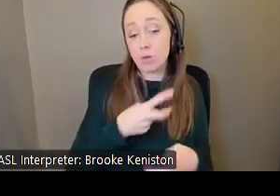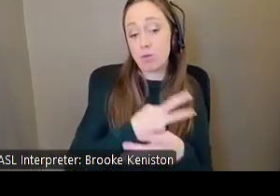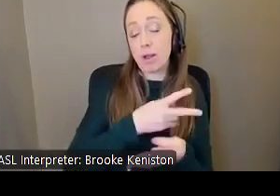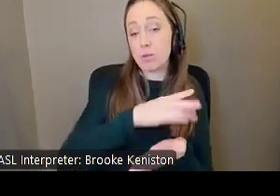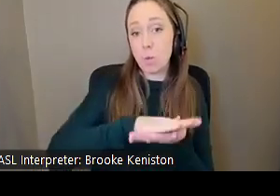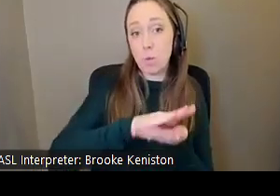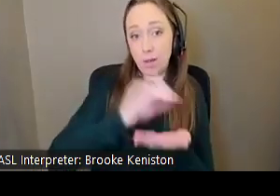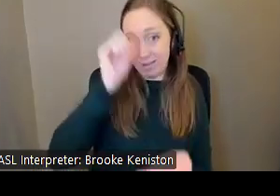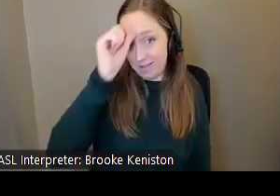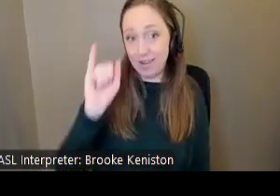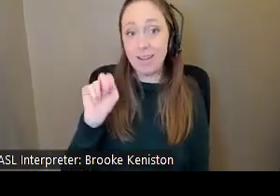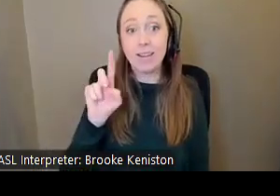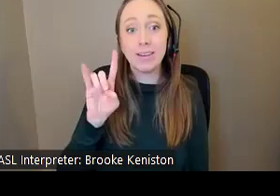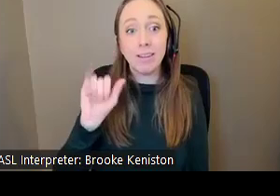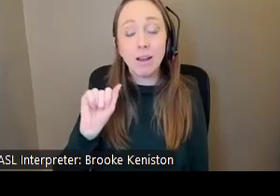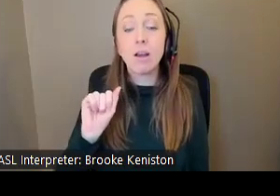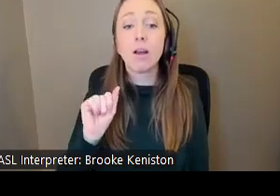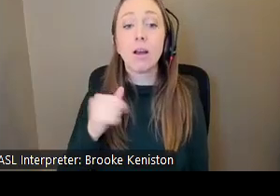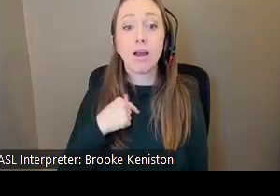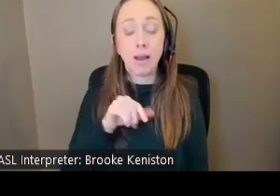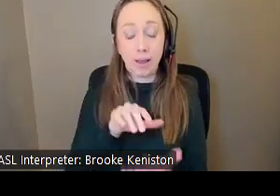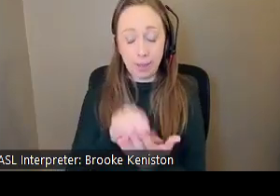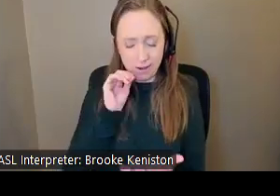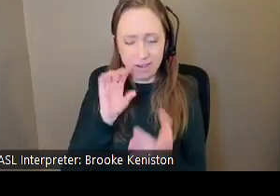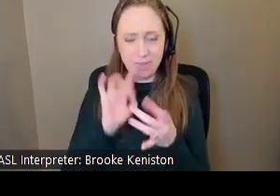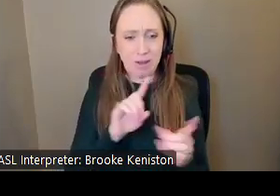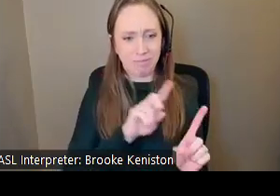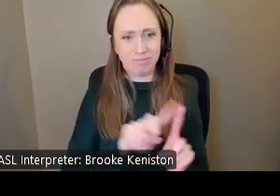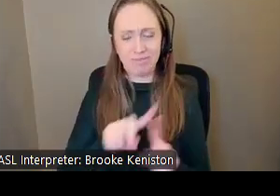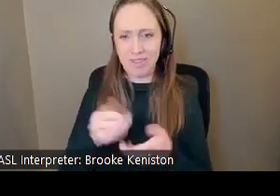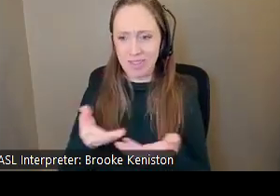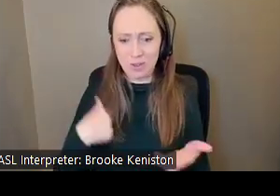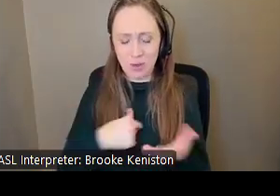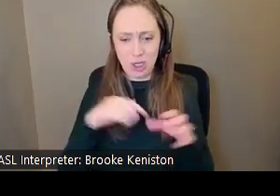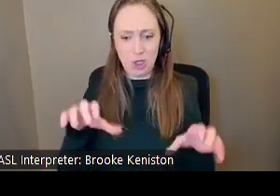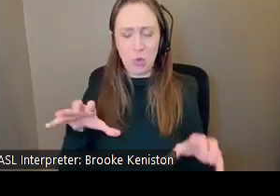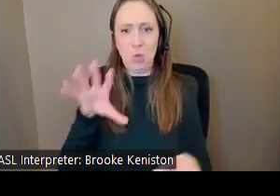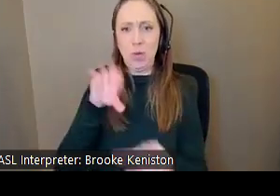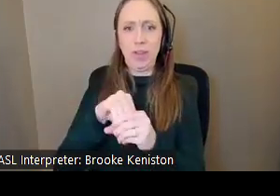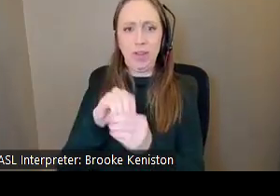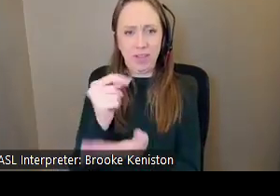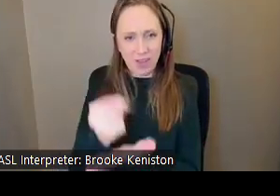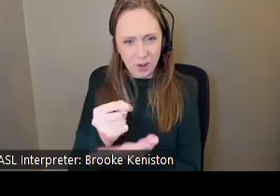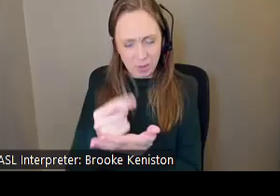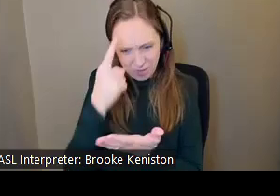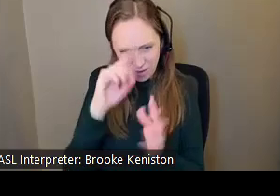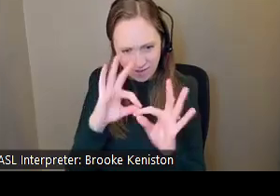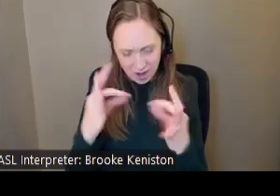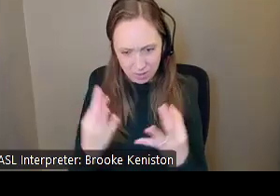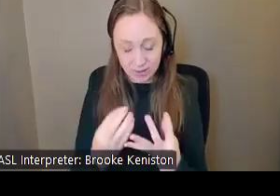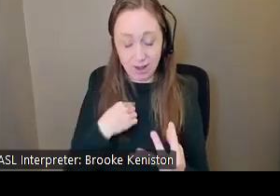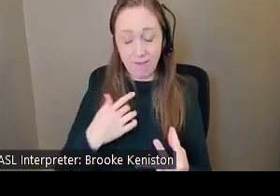of the crazy things that we do in therapy and with families, and I was blown away. And then I pursued my doctoral training,